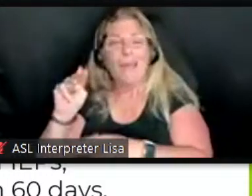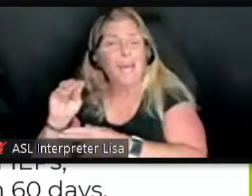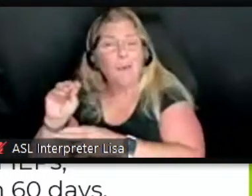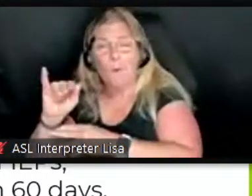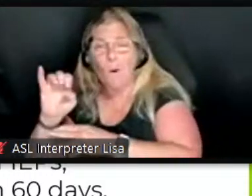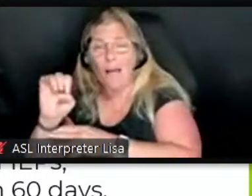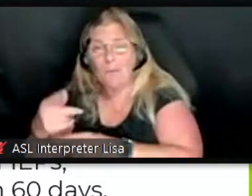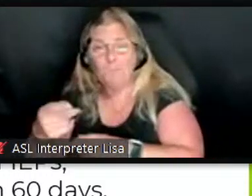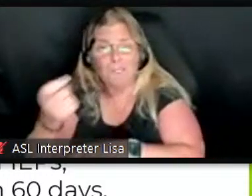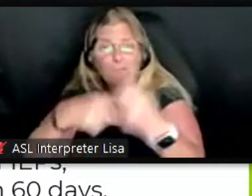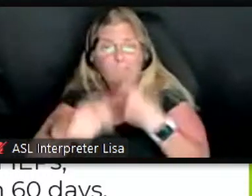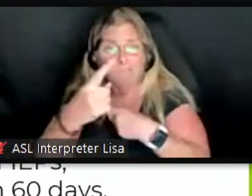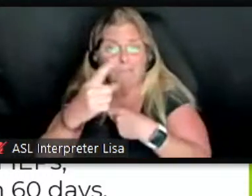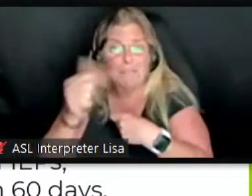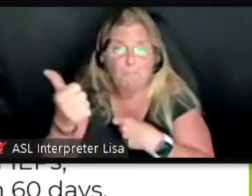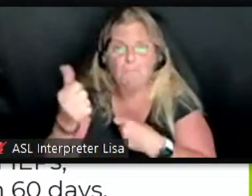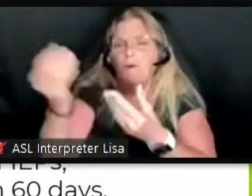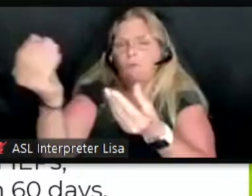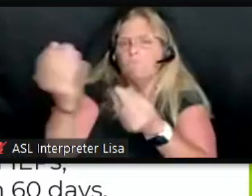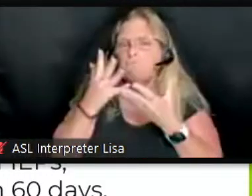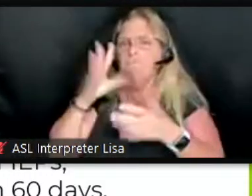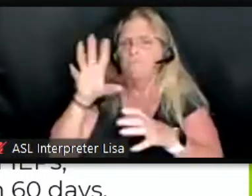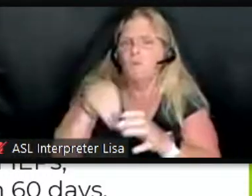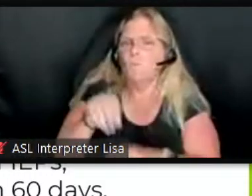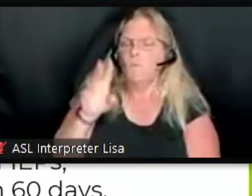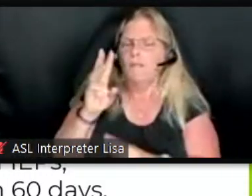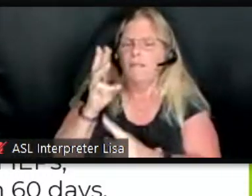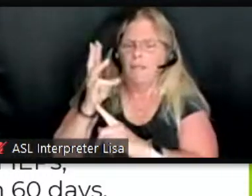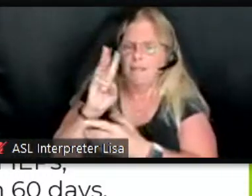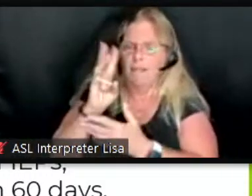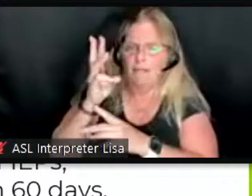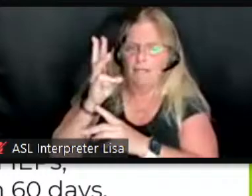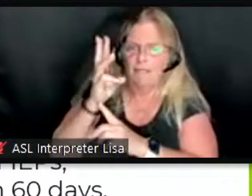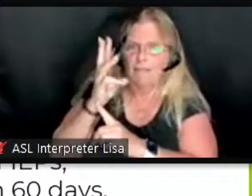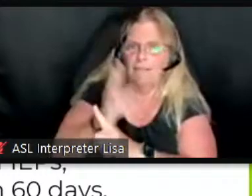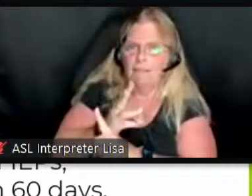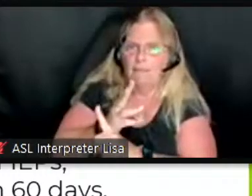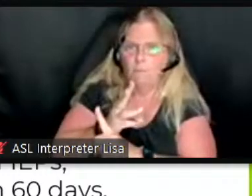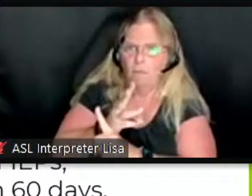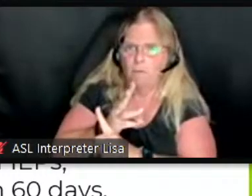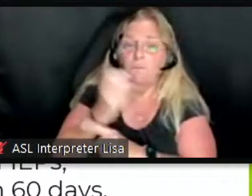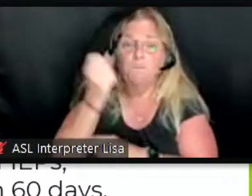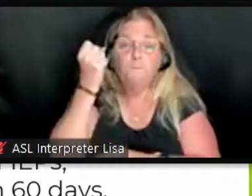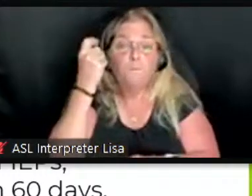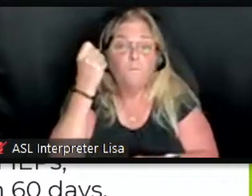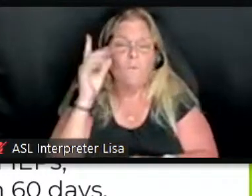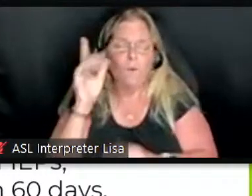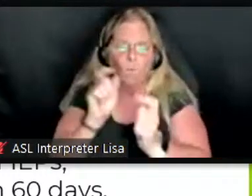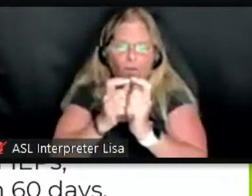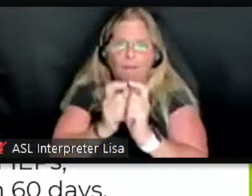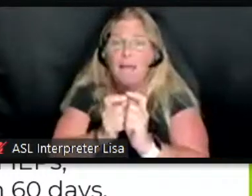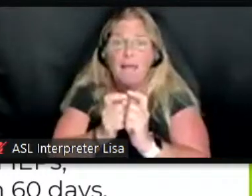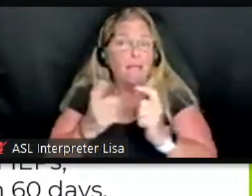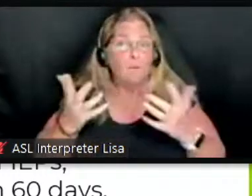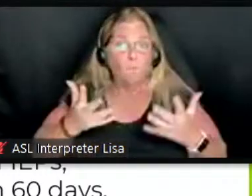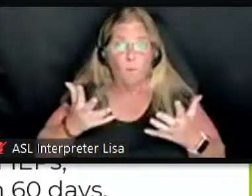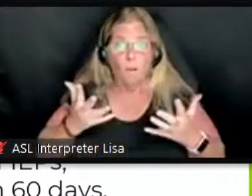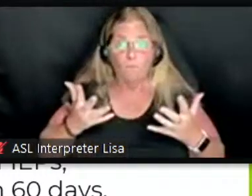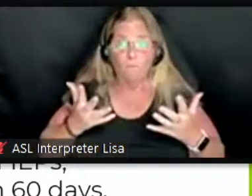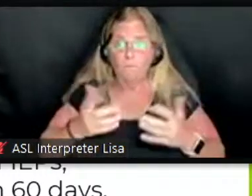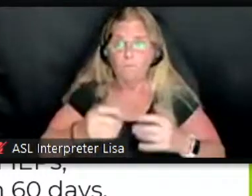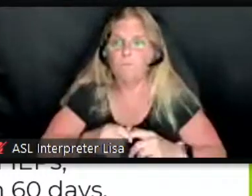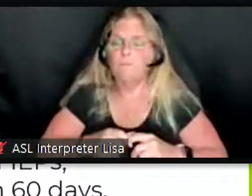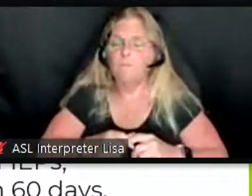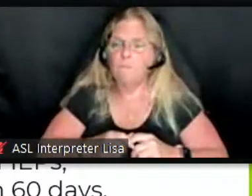going to, I think, include there's one edit that we're going to make to this to include that part